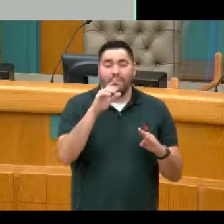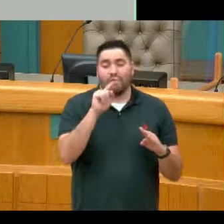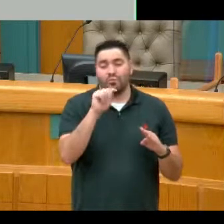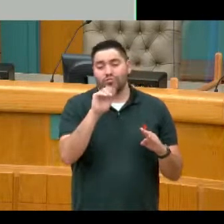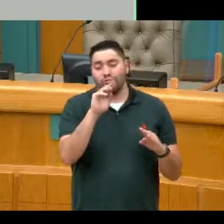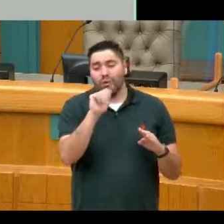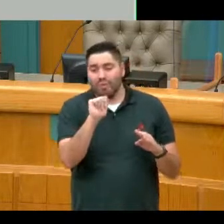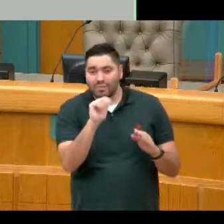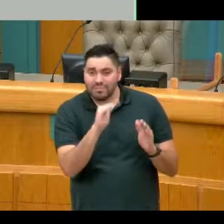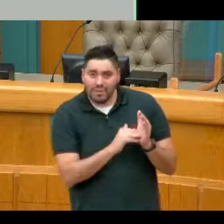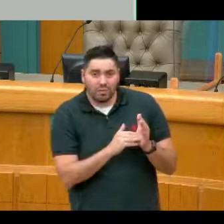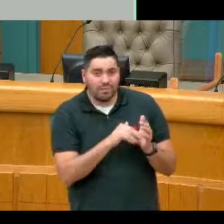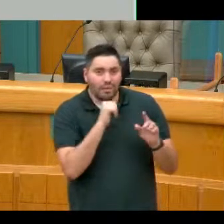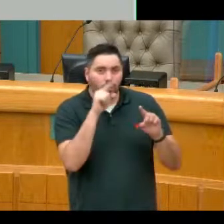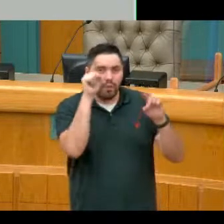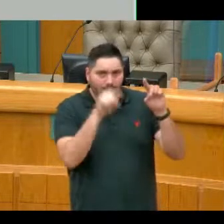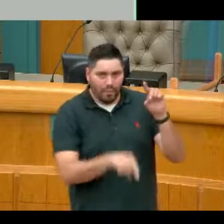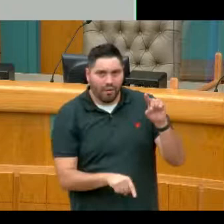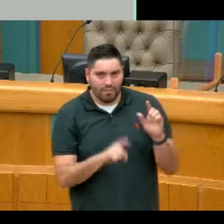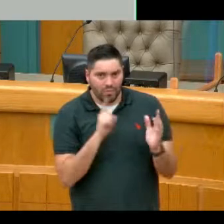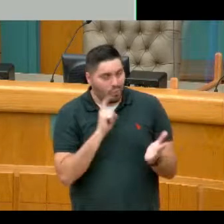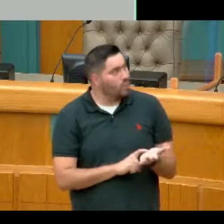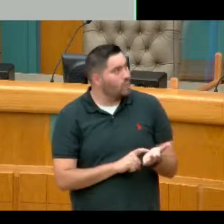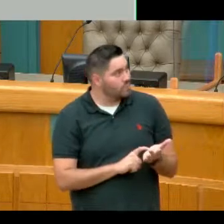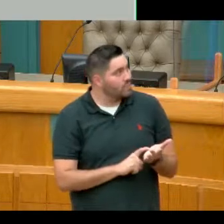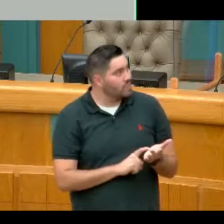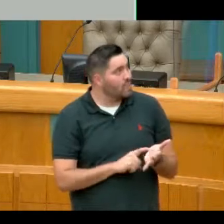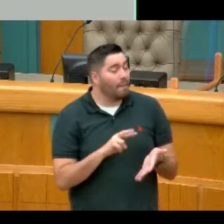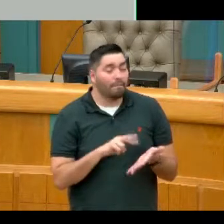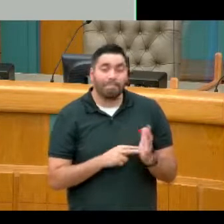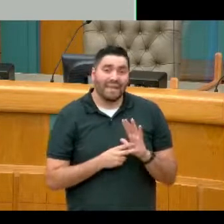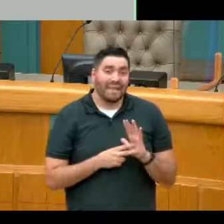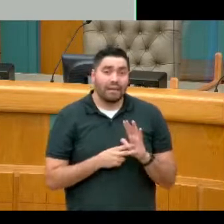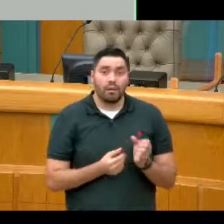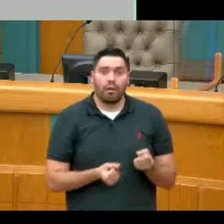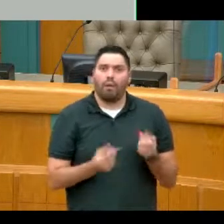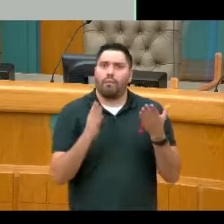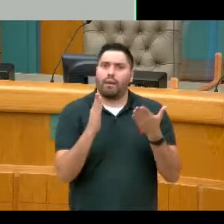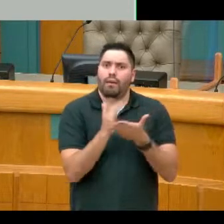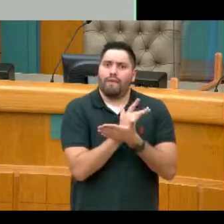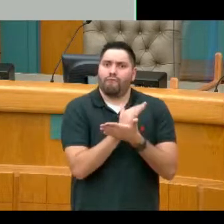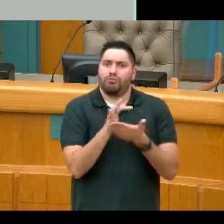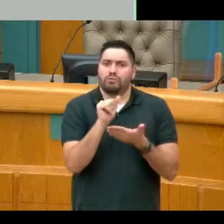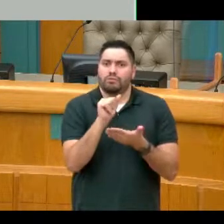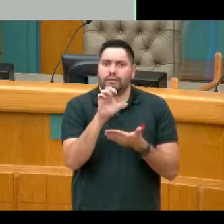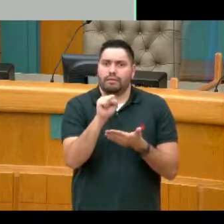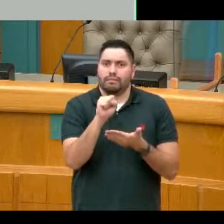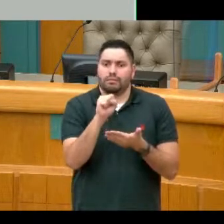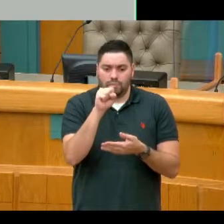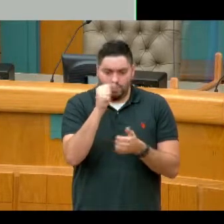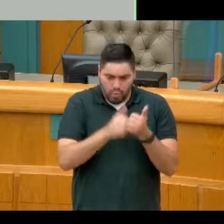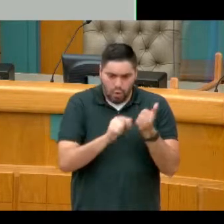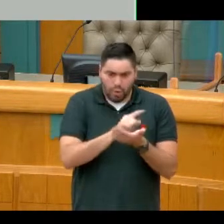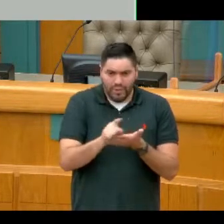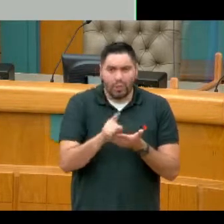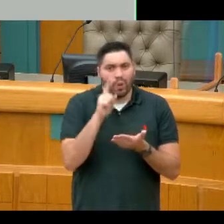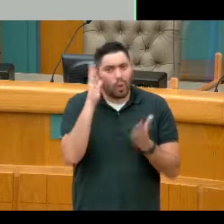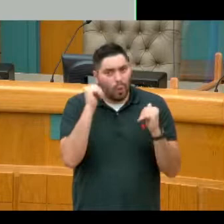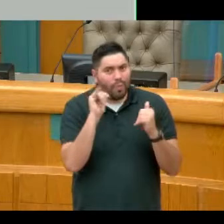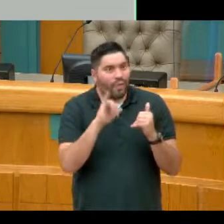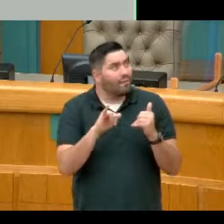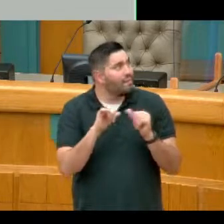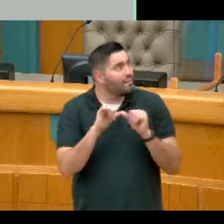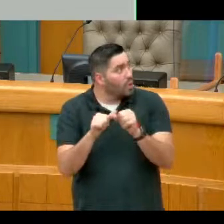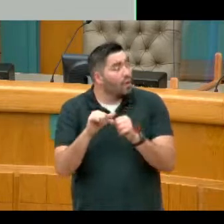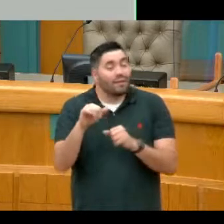really a huge amount of increase in Northwest Texas. Moving forward to the rankings, we're again from worst